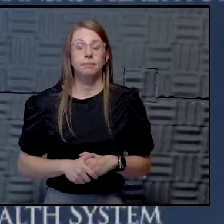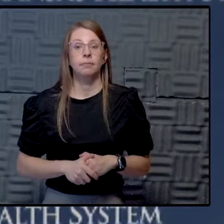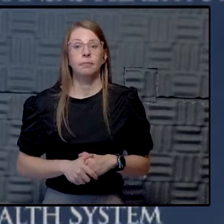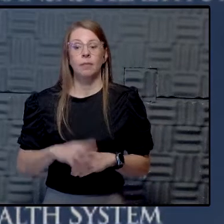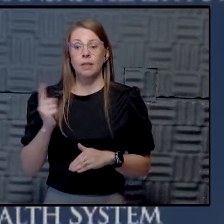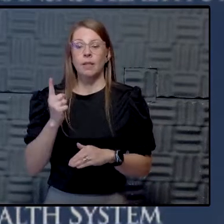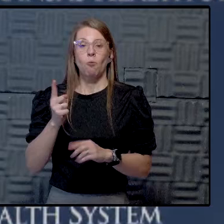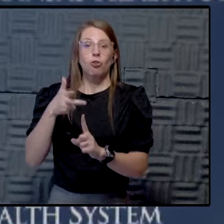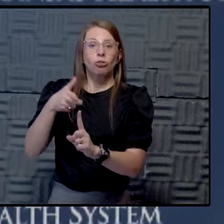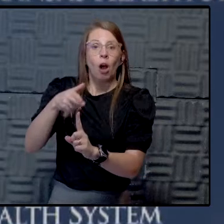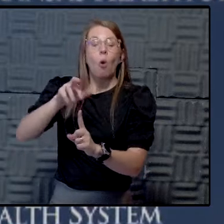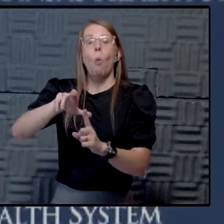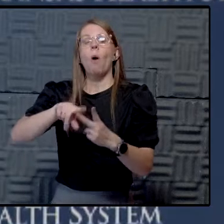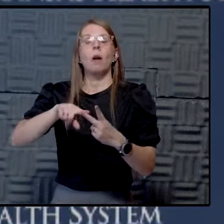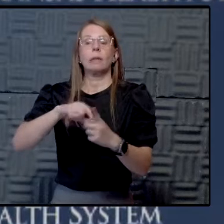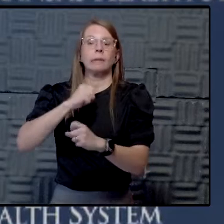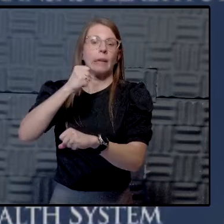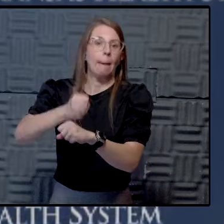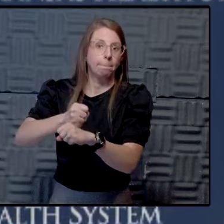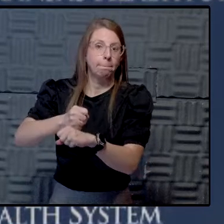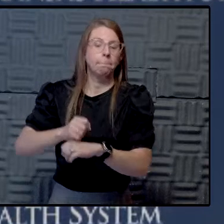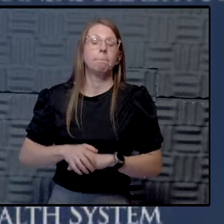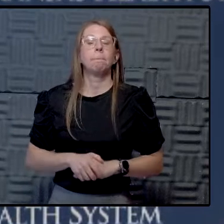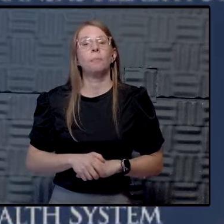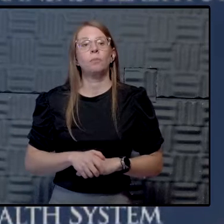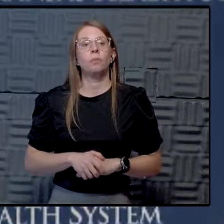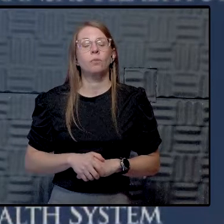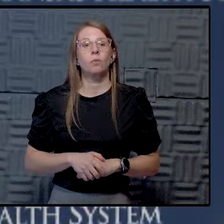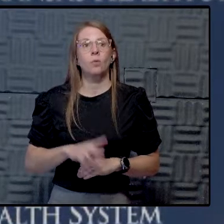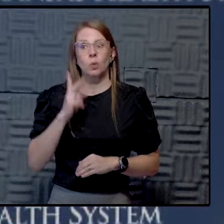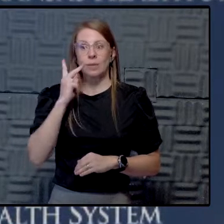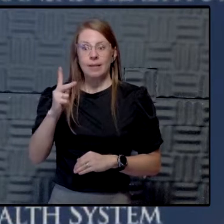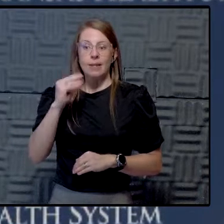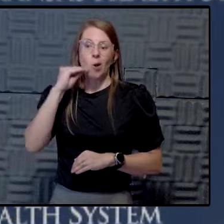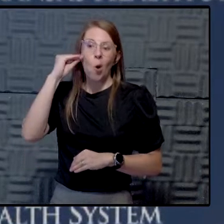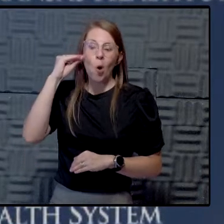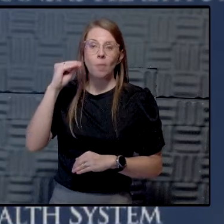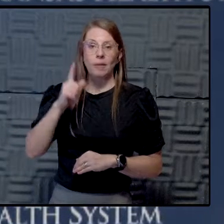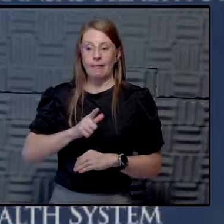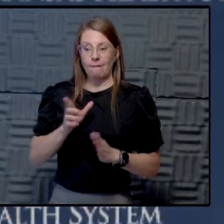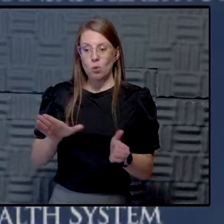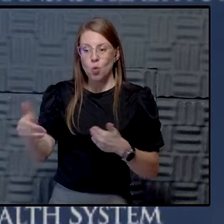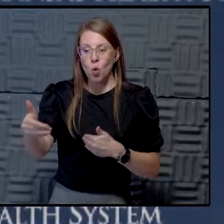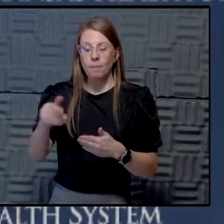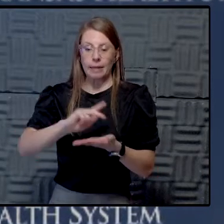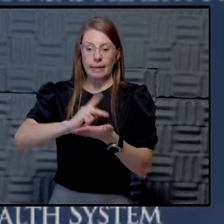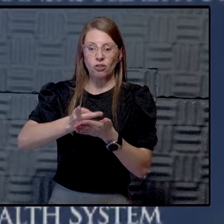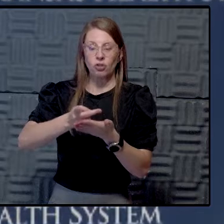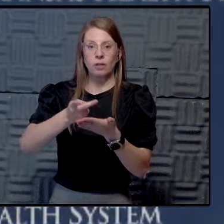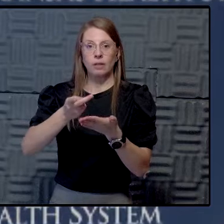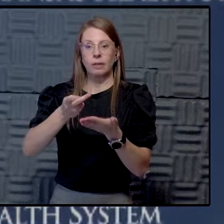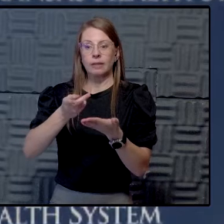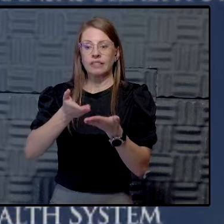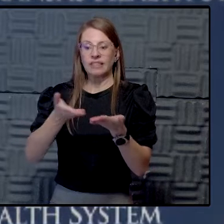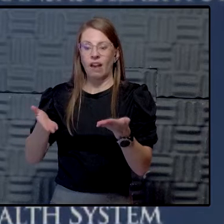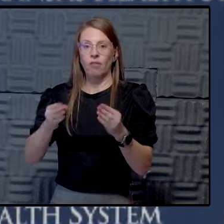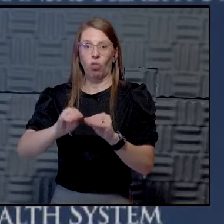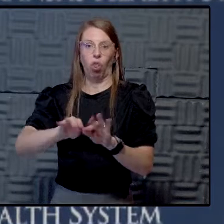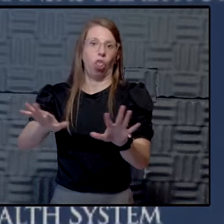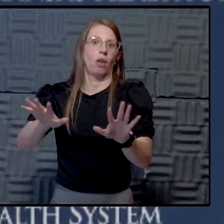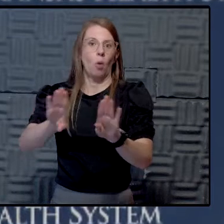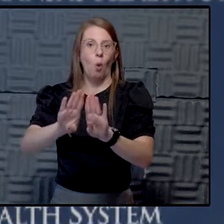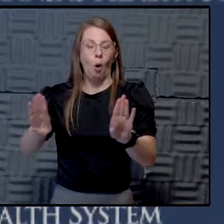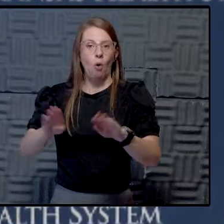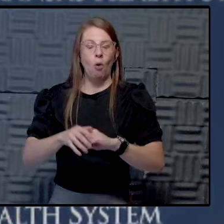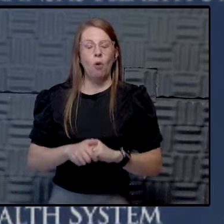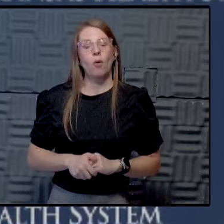someone gets shot or someone gets stabbed, we see that home environment, that living room, that kitchen, the stuff on the wall. It's very much a different